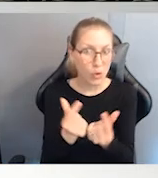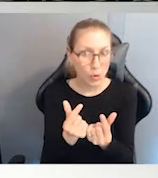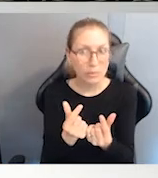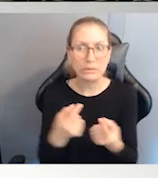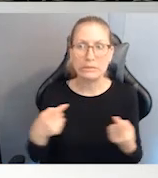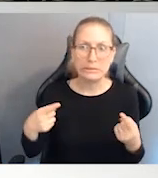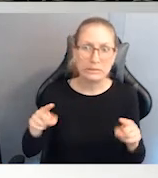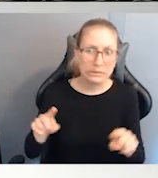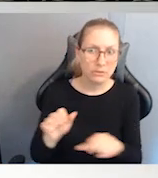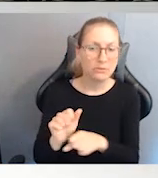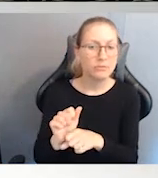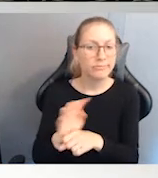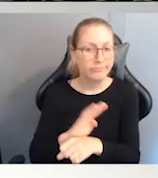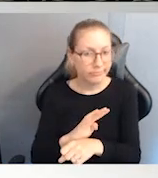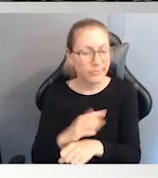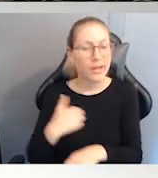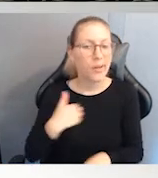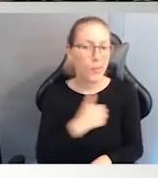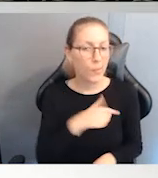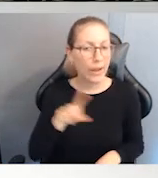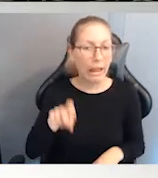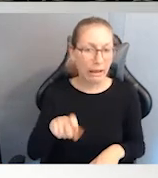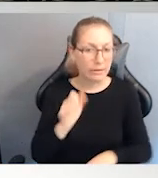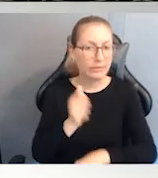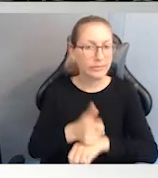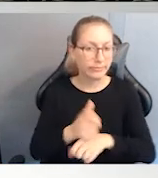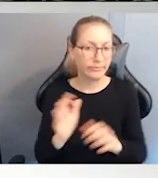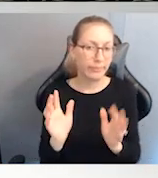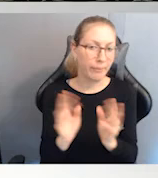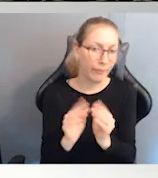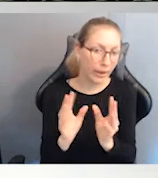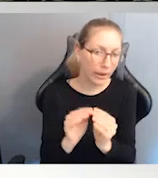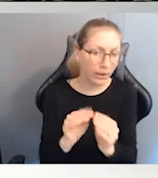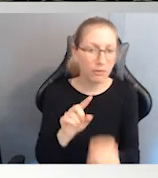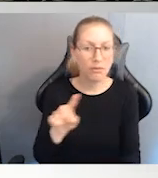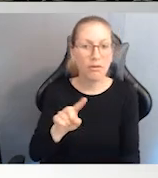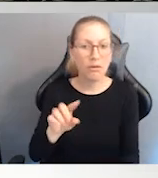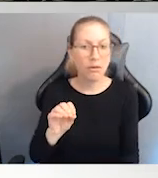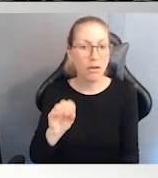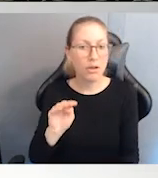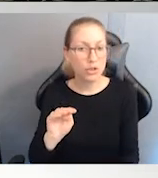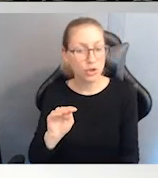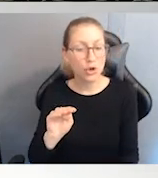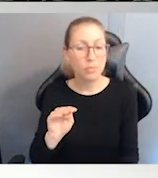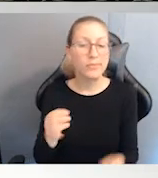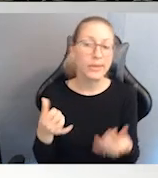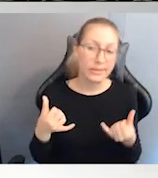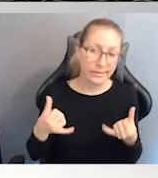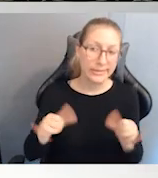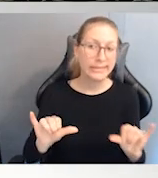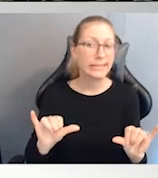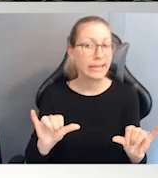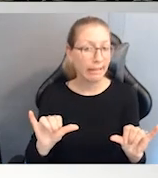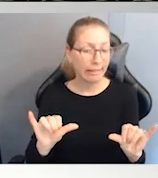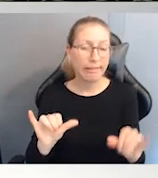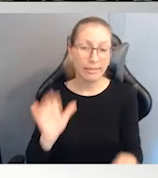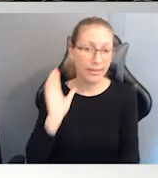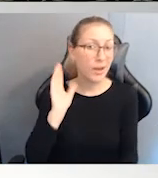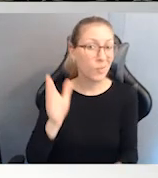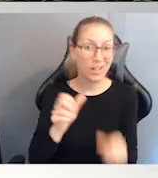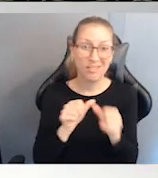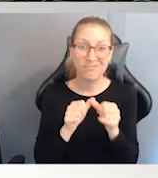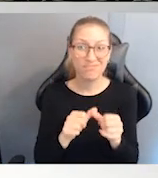virtually. For those that are comfortable, we still do our meetings on Zoom, and we will continue to do